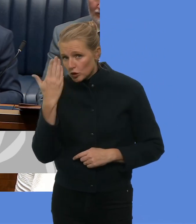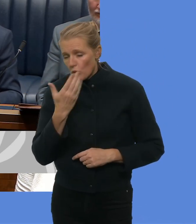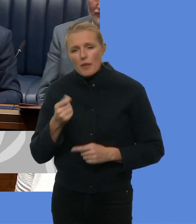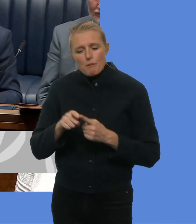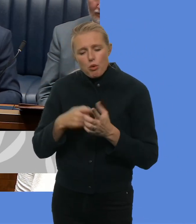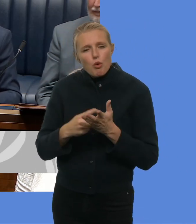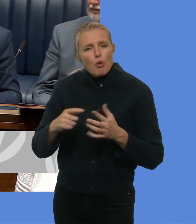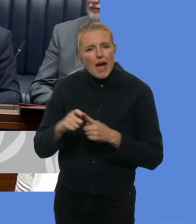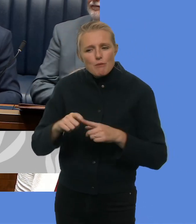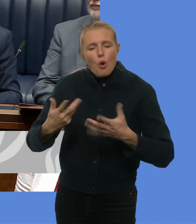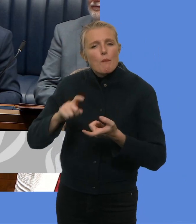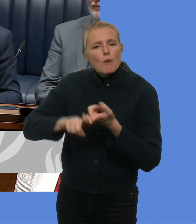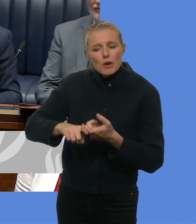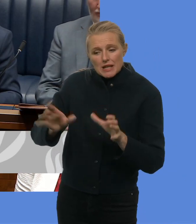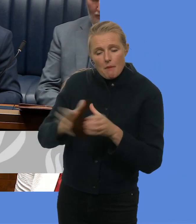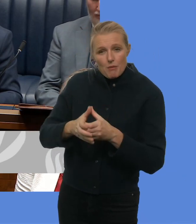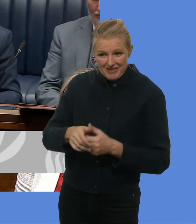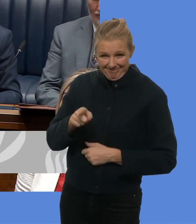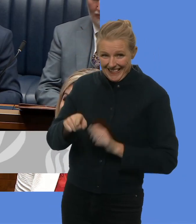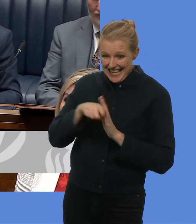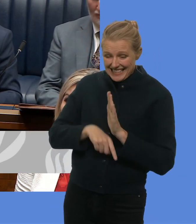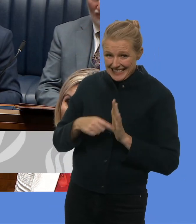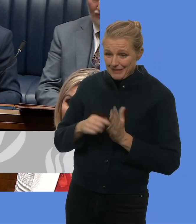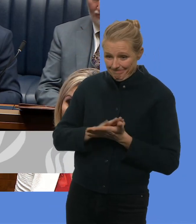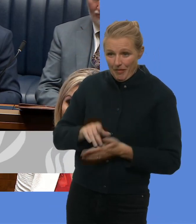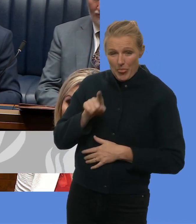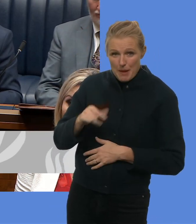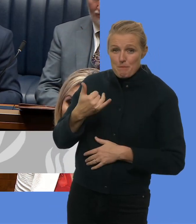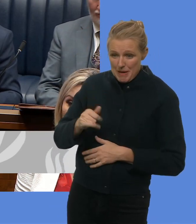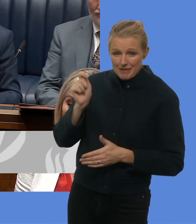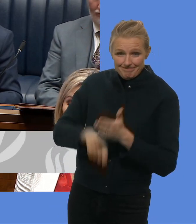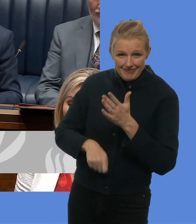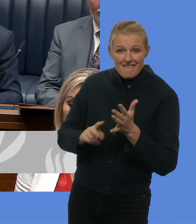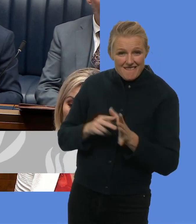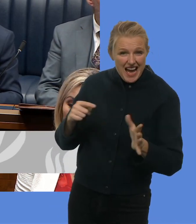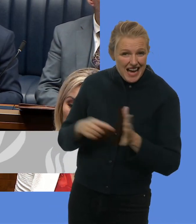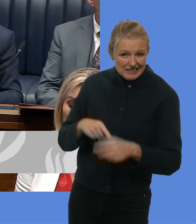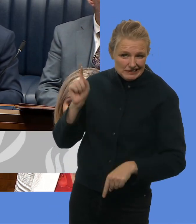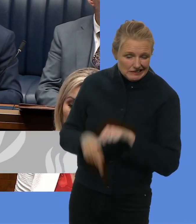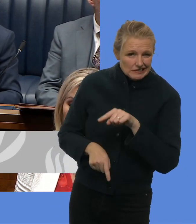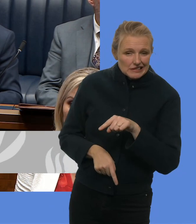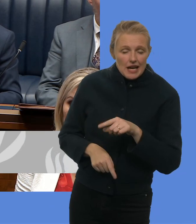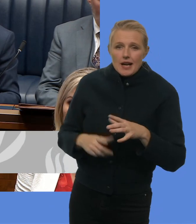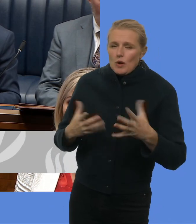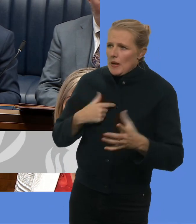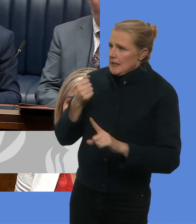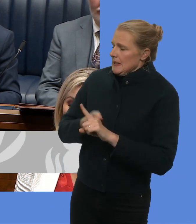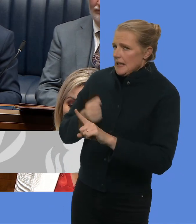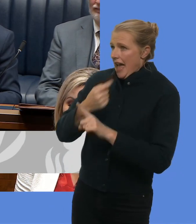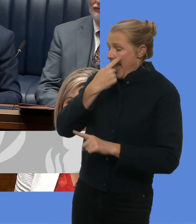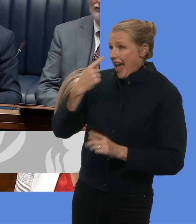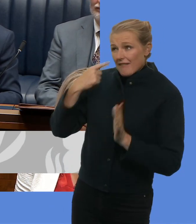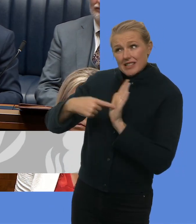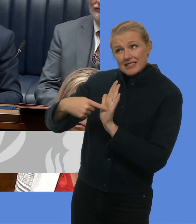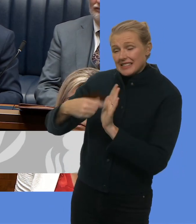which may be in scope of the legislation, and my officials continue to present evidence that we believe should justify